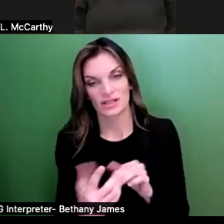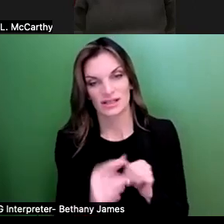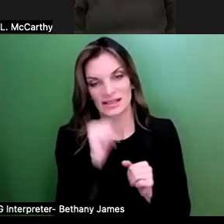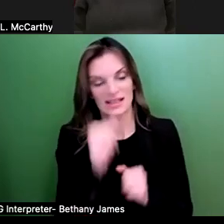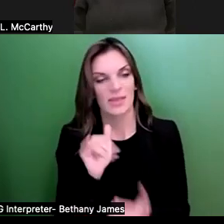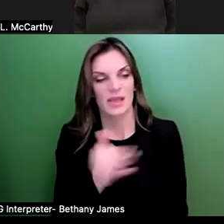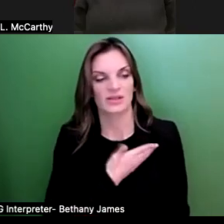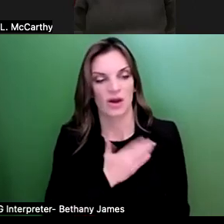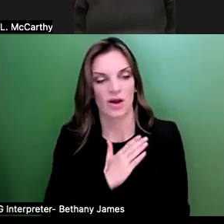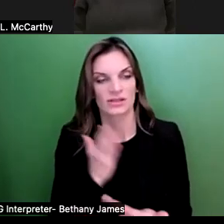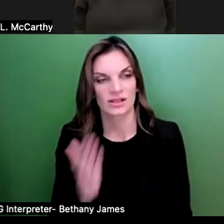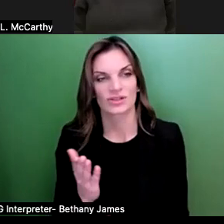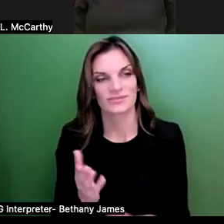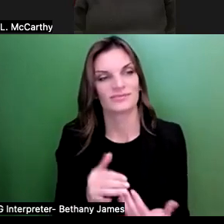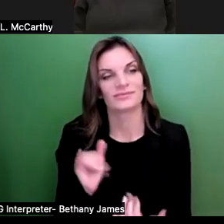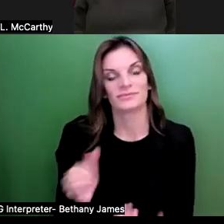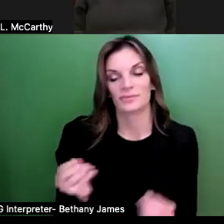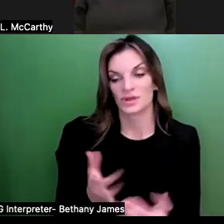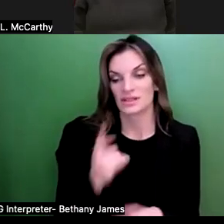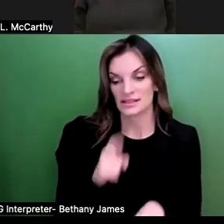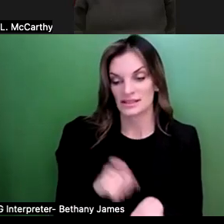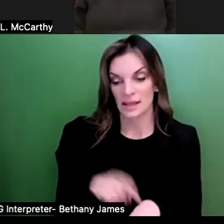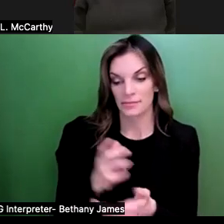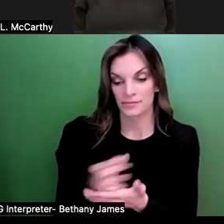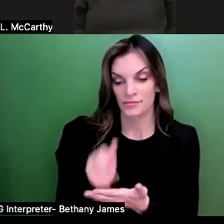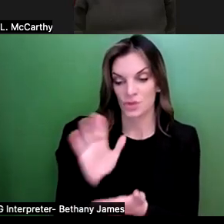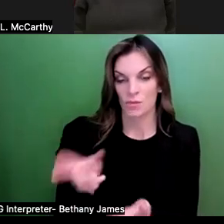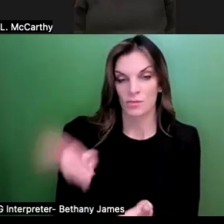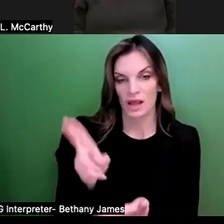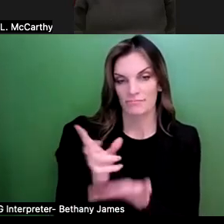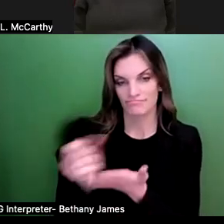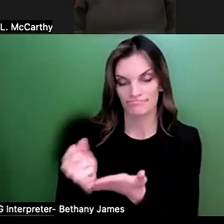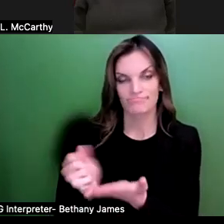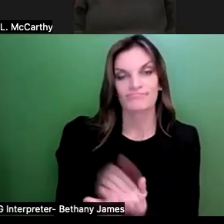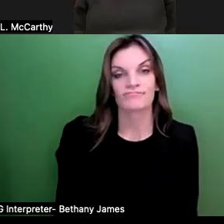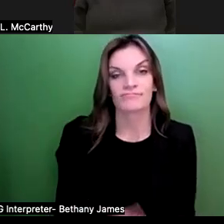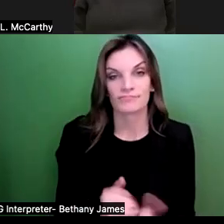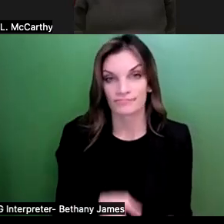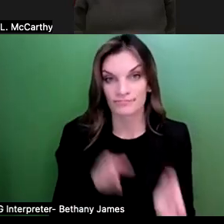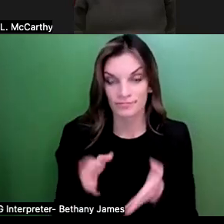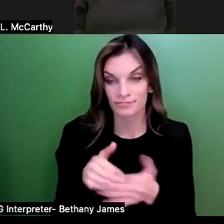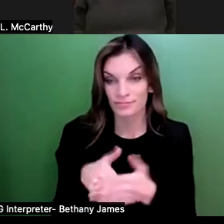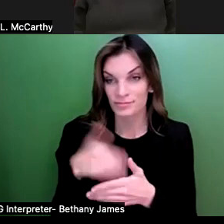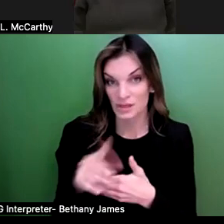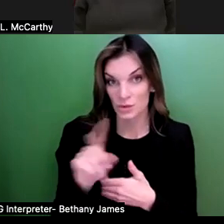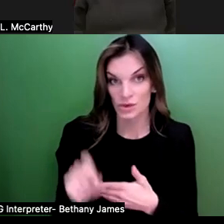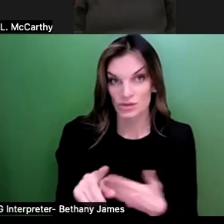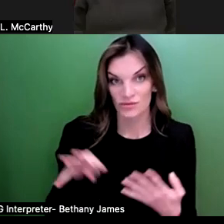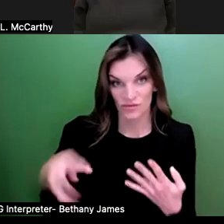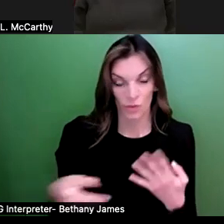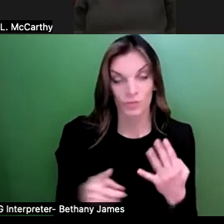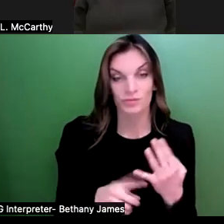what we're suggesting. Okay, that is time, and that is one of your two rebuttals. We're going to go to the next question, question